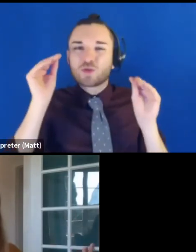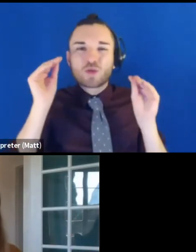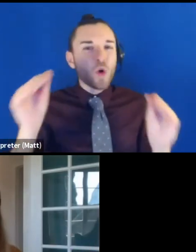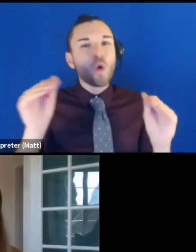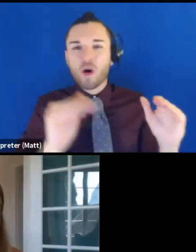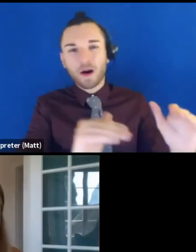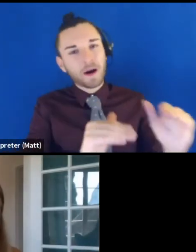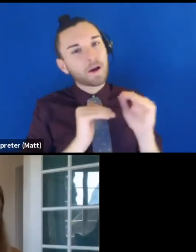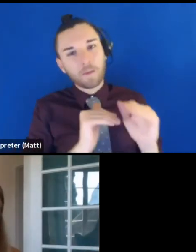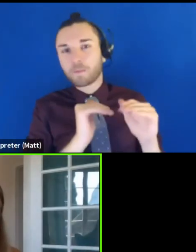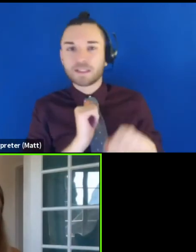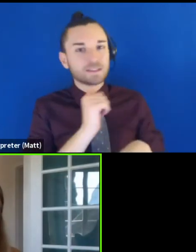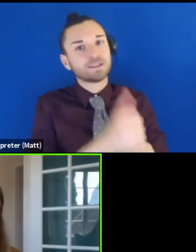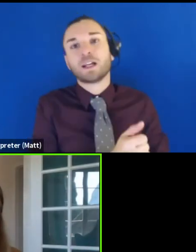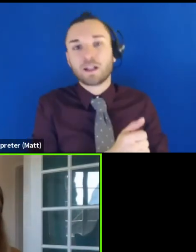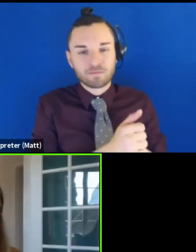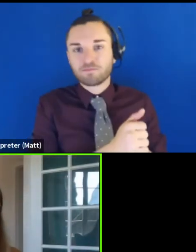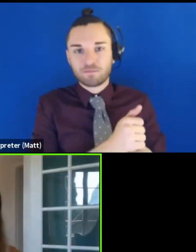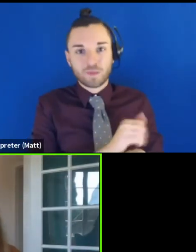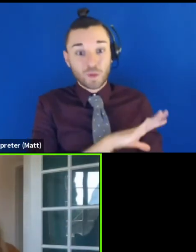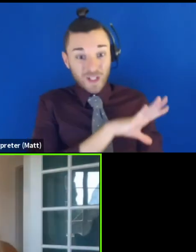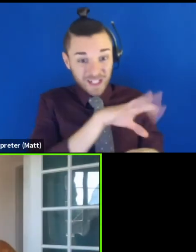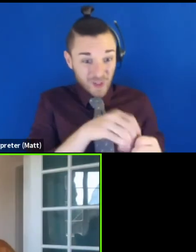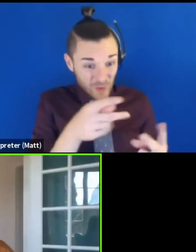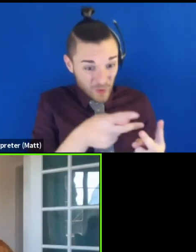or without.